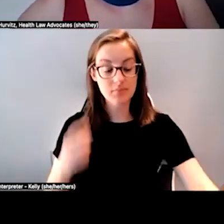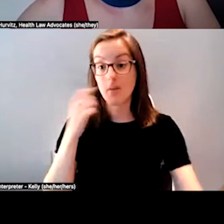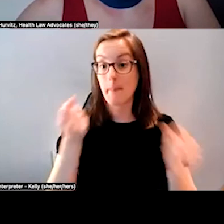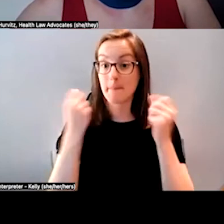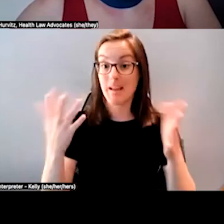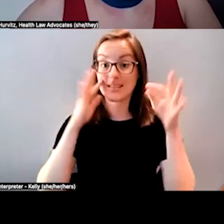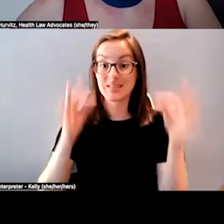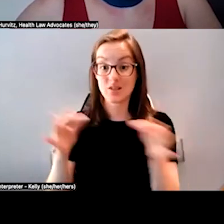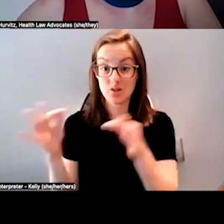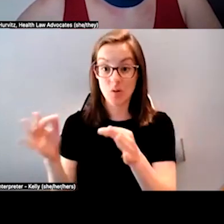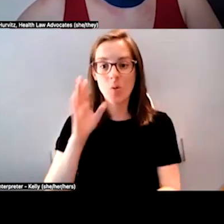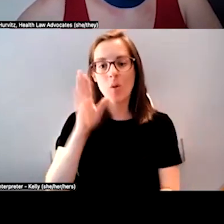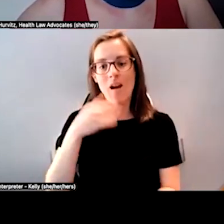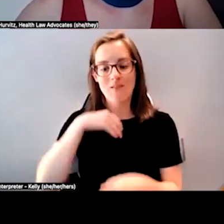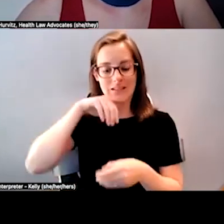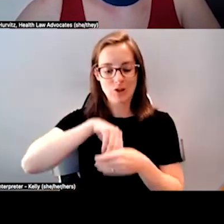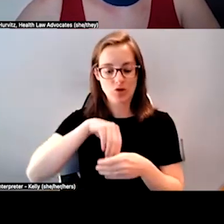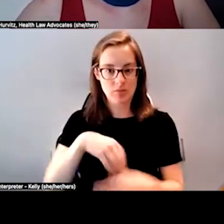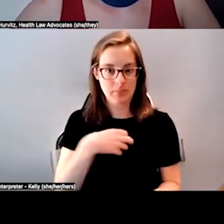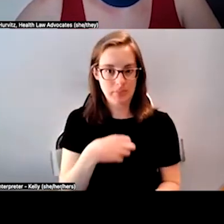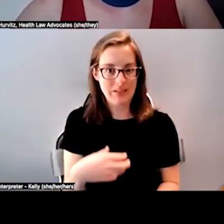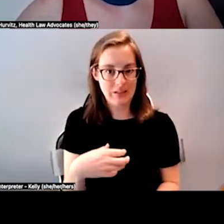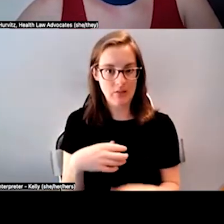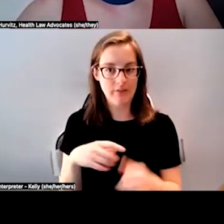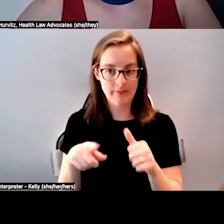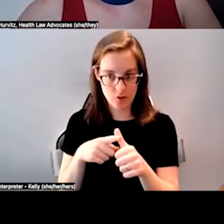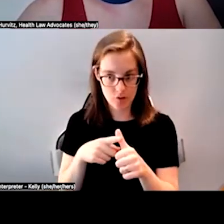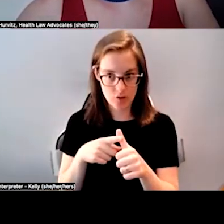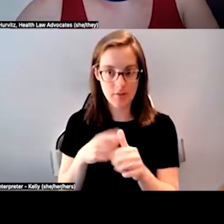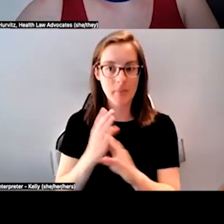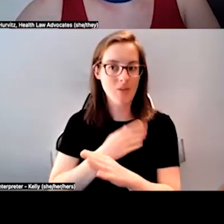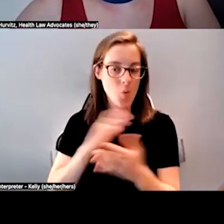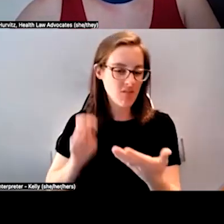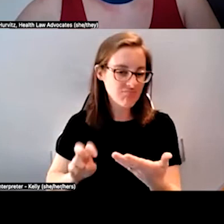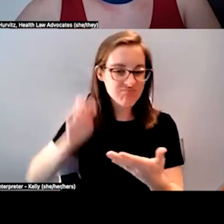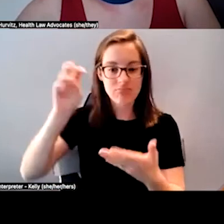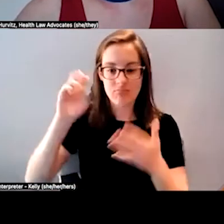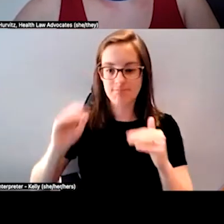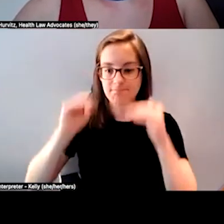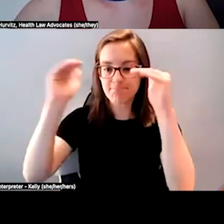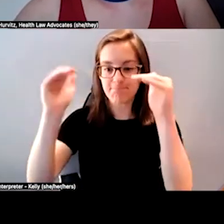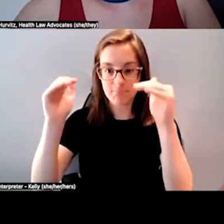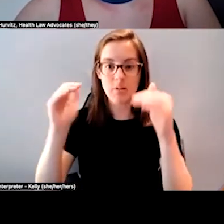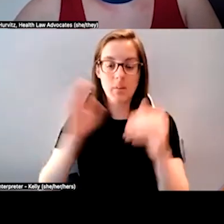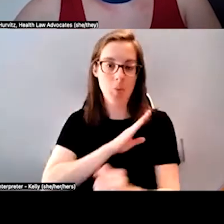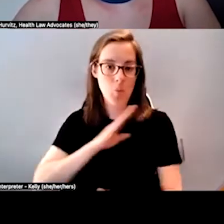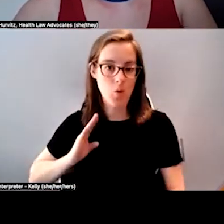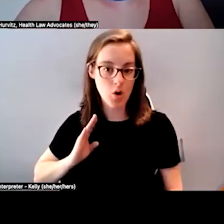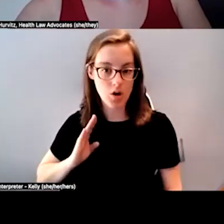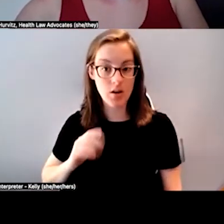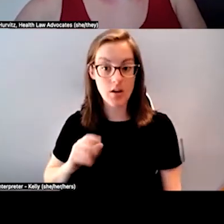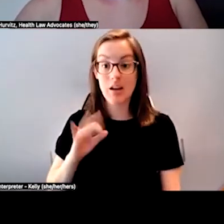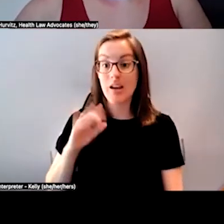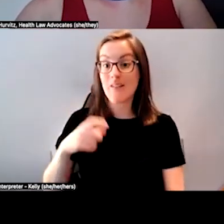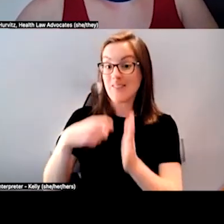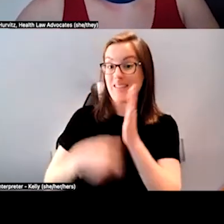care entities before things go before the Board of Hearings. But someone who has fee-for-service supports would go straight to the